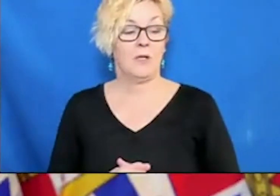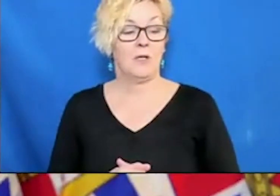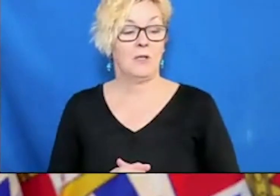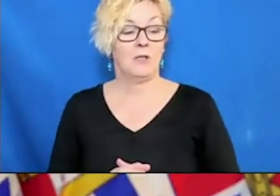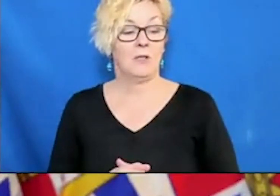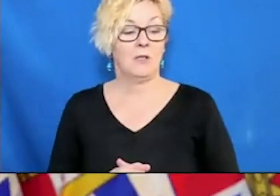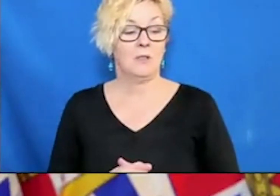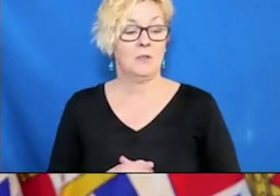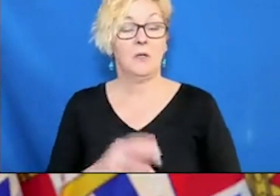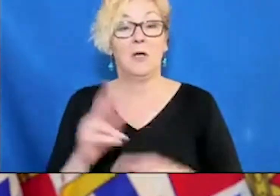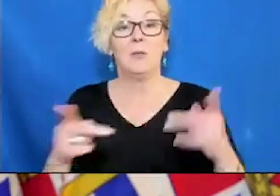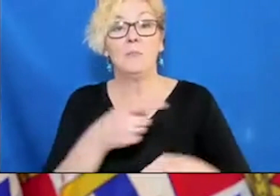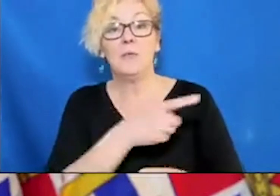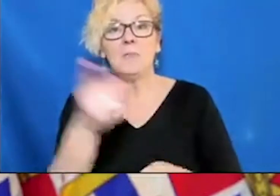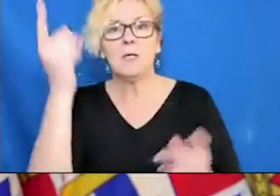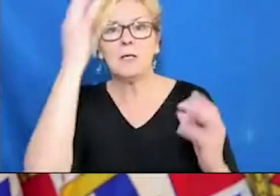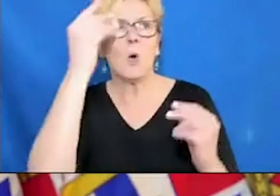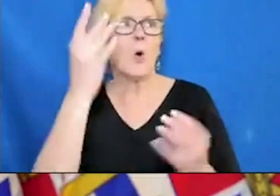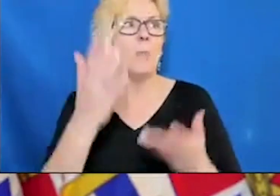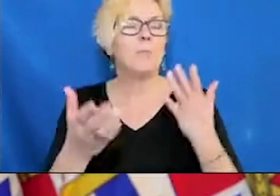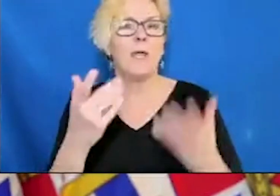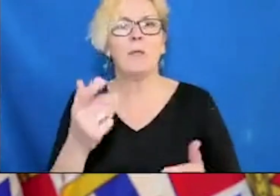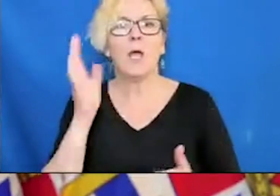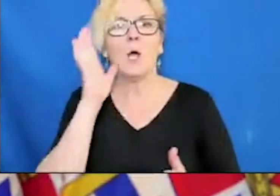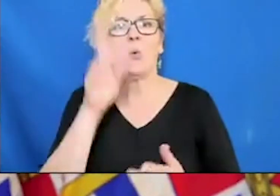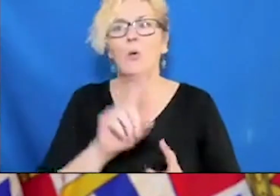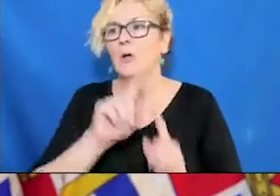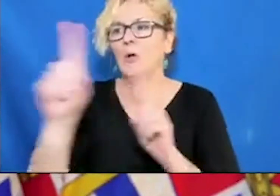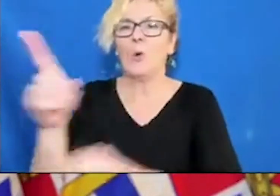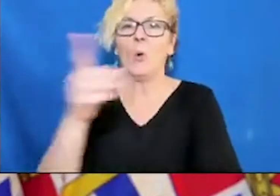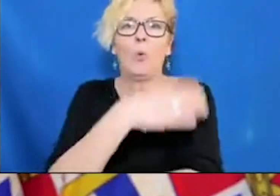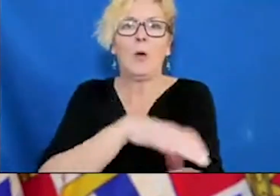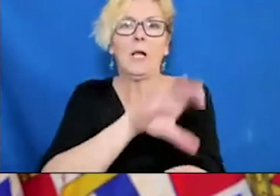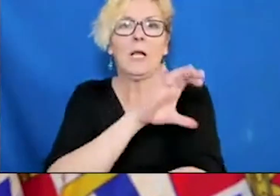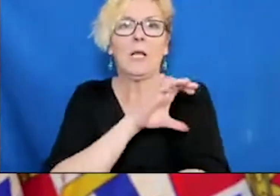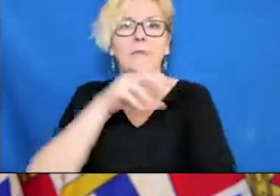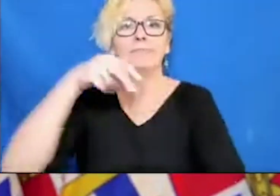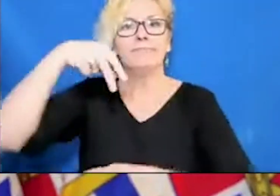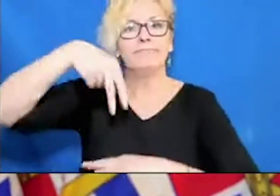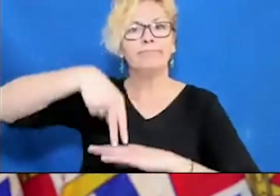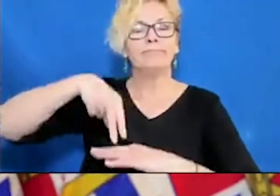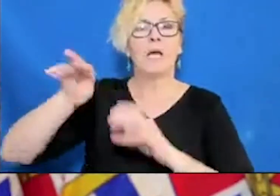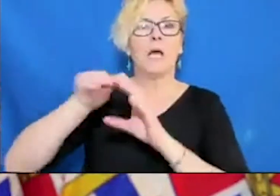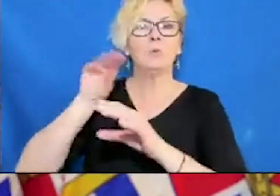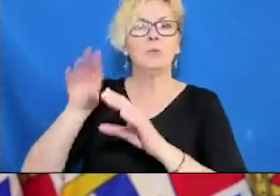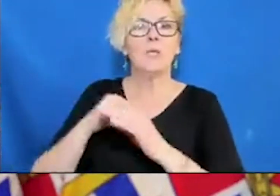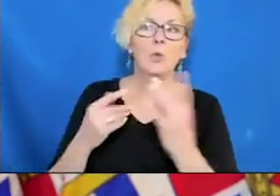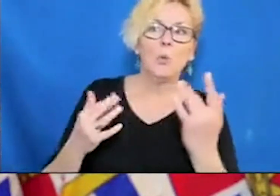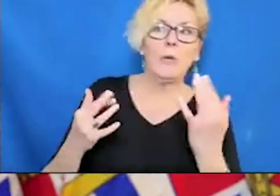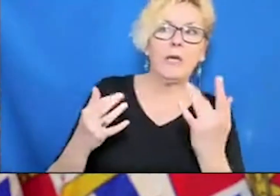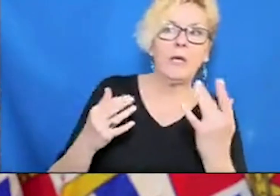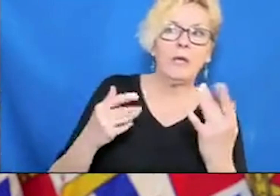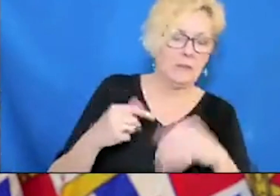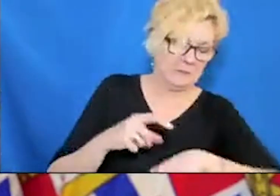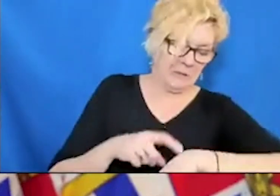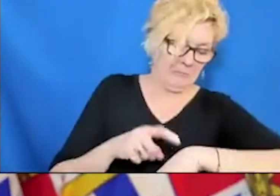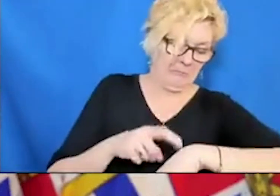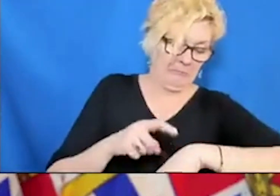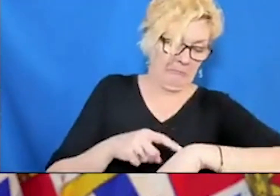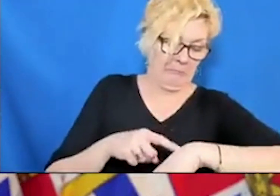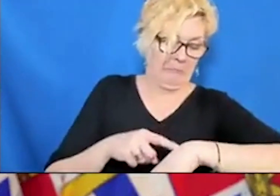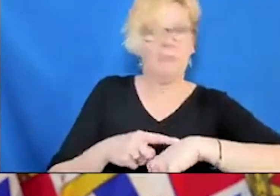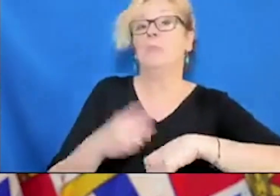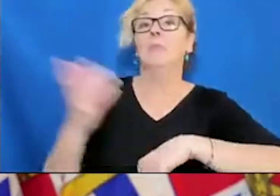we have measures in place to protect against wastage in all stages of how we